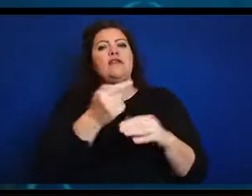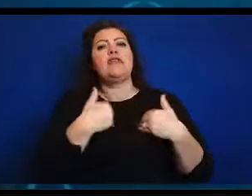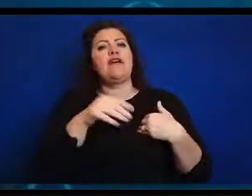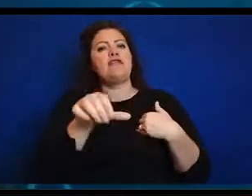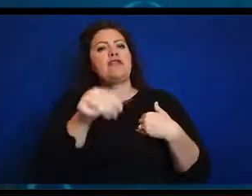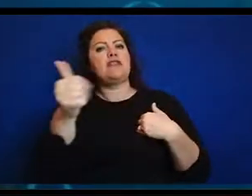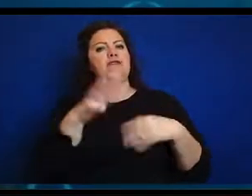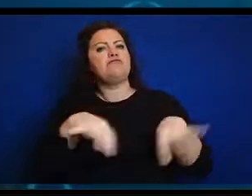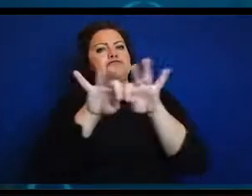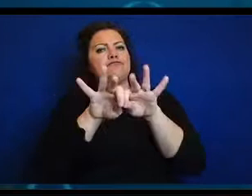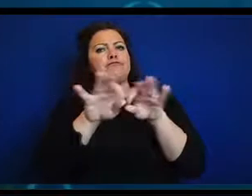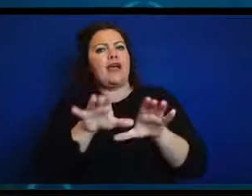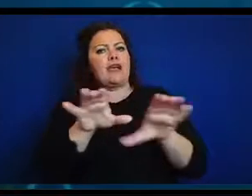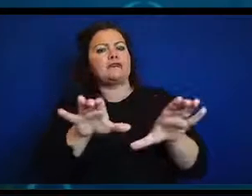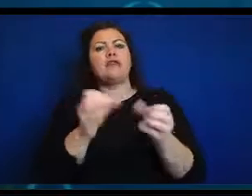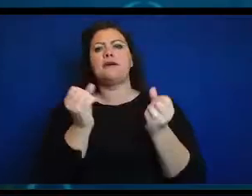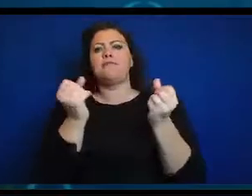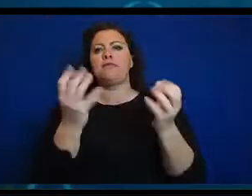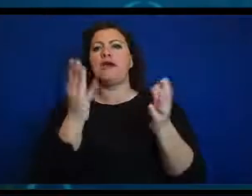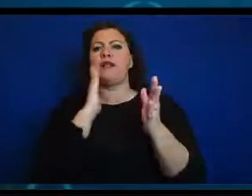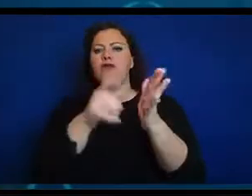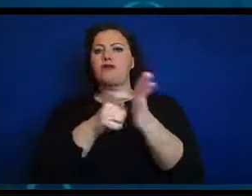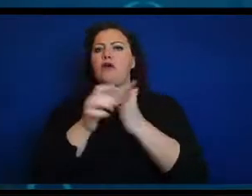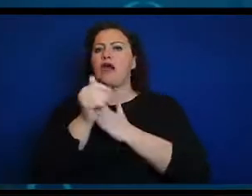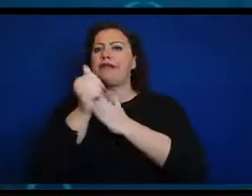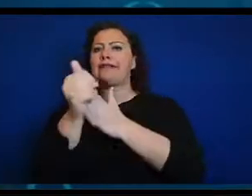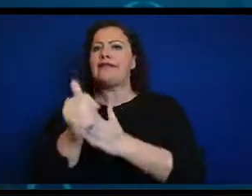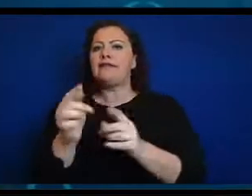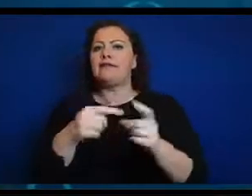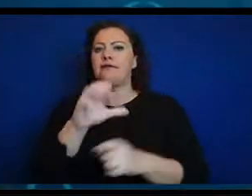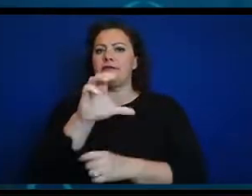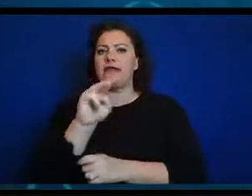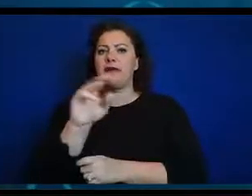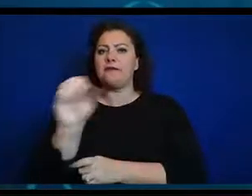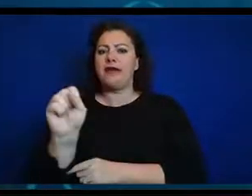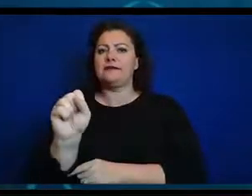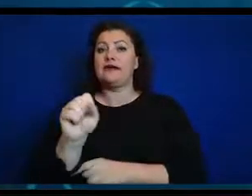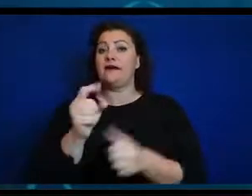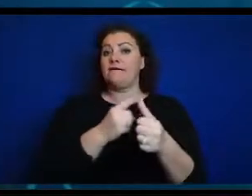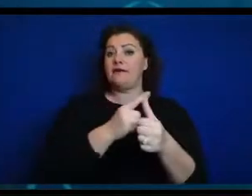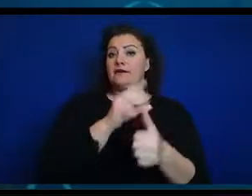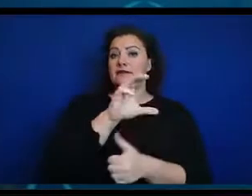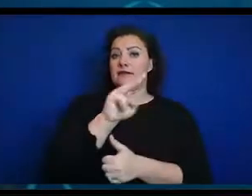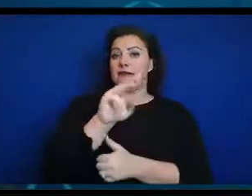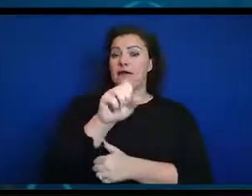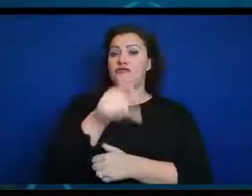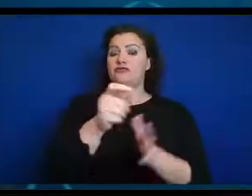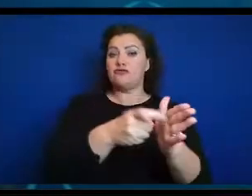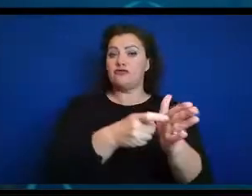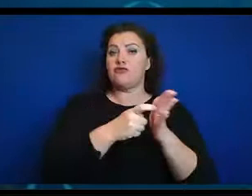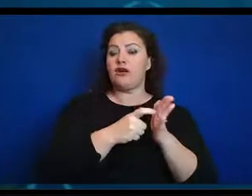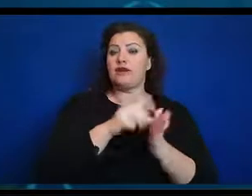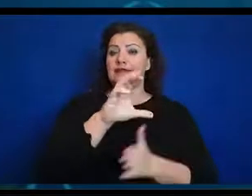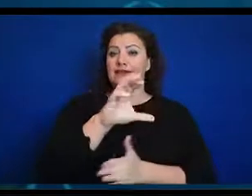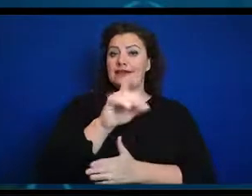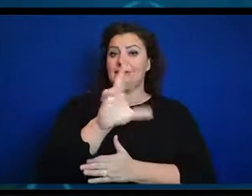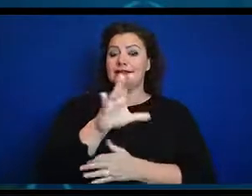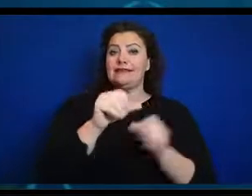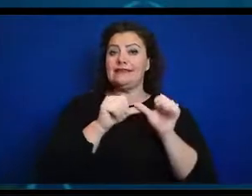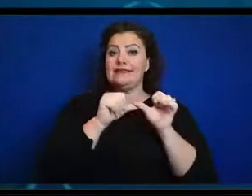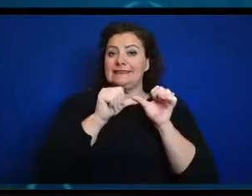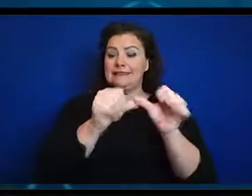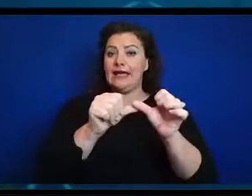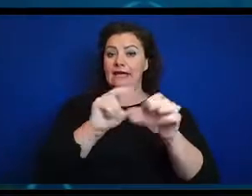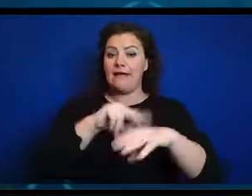taken, many of which will require leadership from CMS. First, CMS should require that CDC's STEADY falls